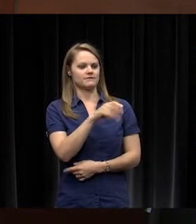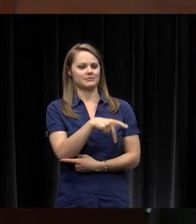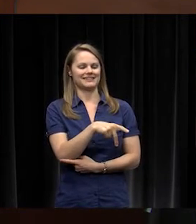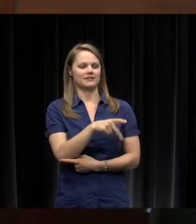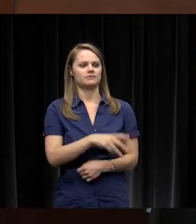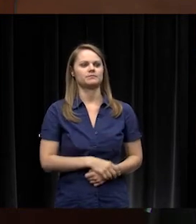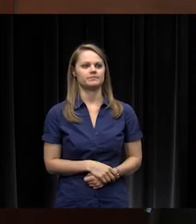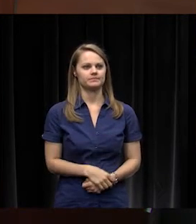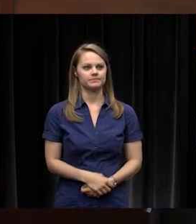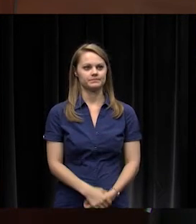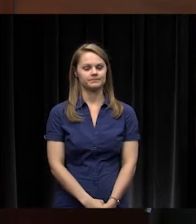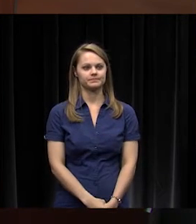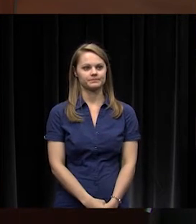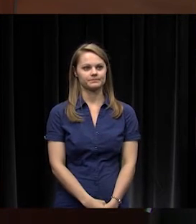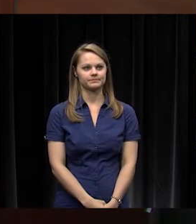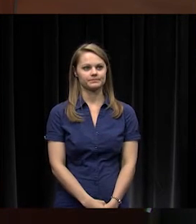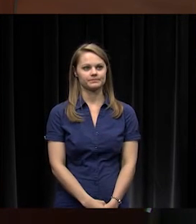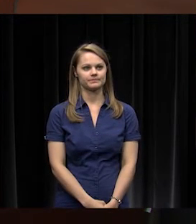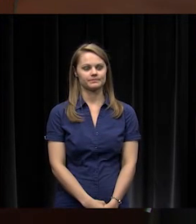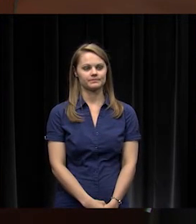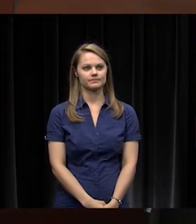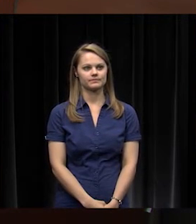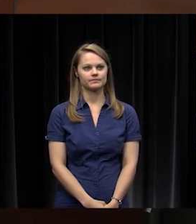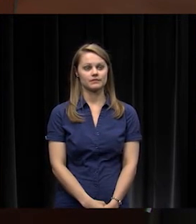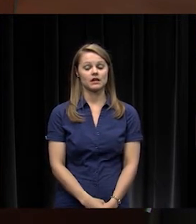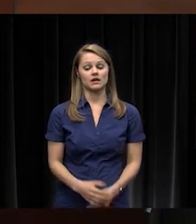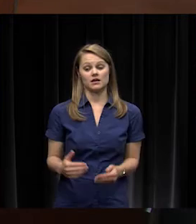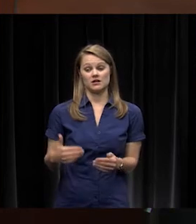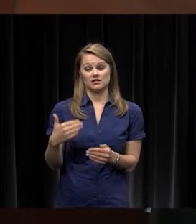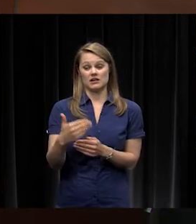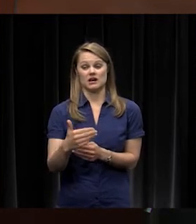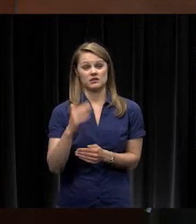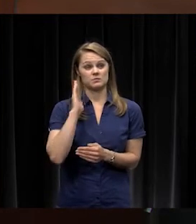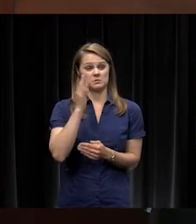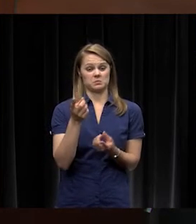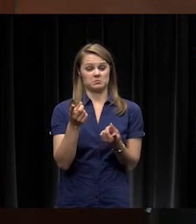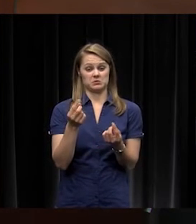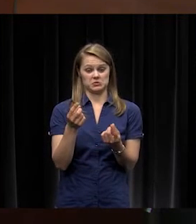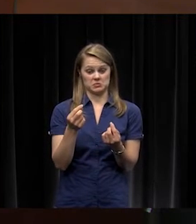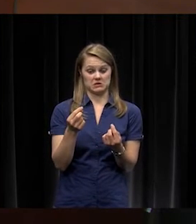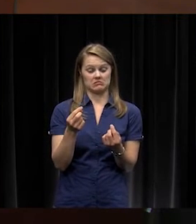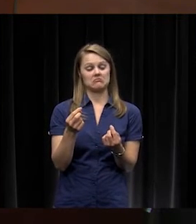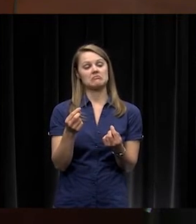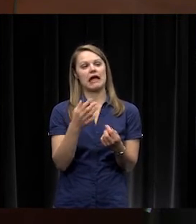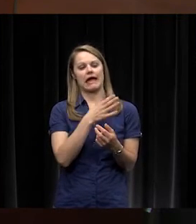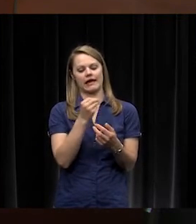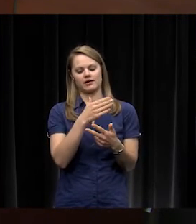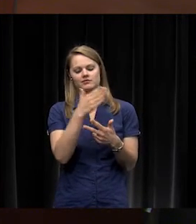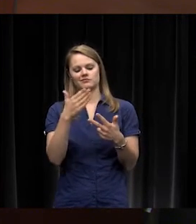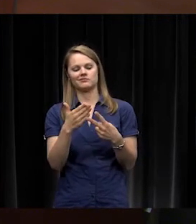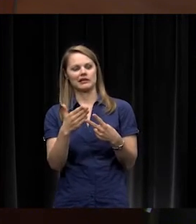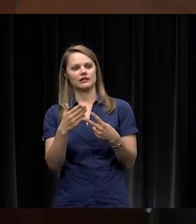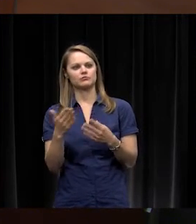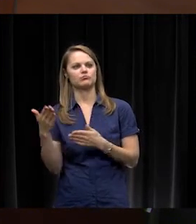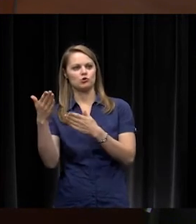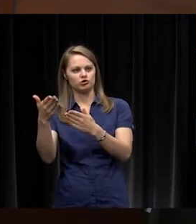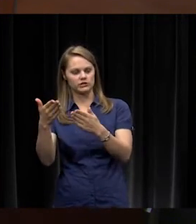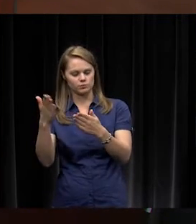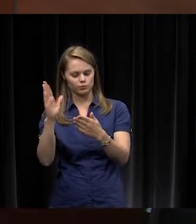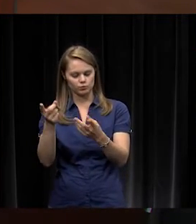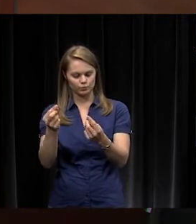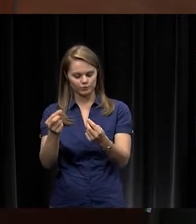What we will be moving, and I'll kind of walk through this one and through the next motion also, just kind of talk through it out loud, is that we are going